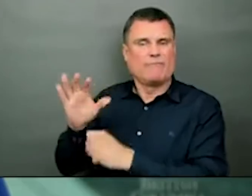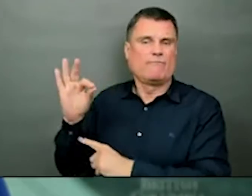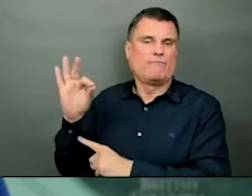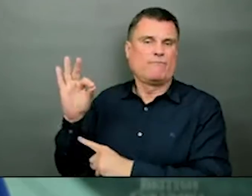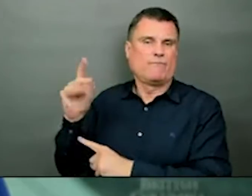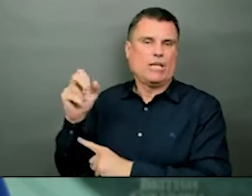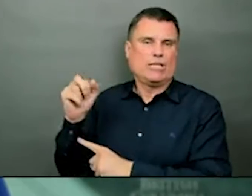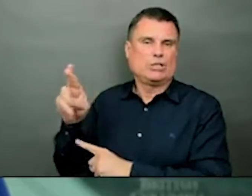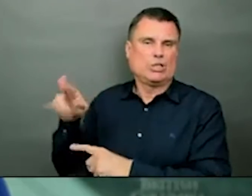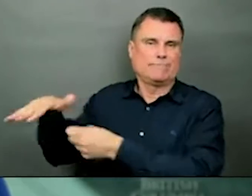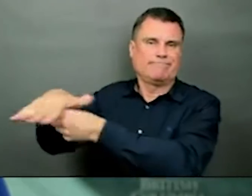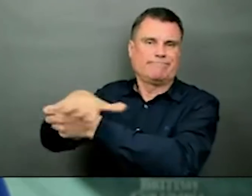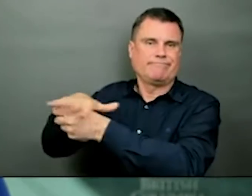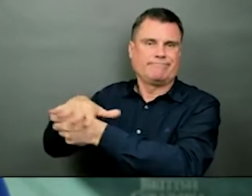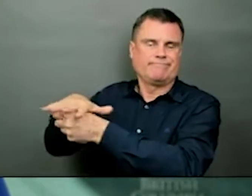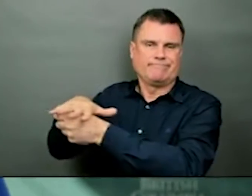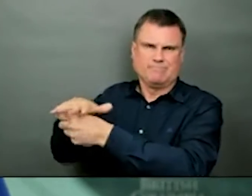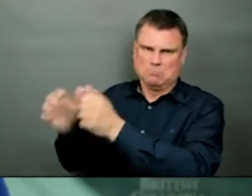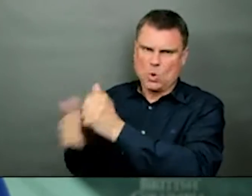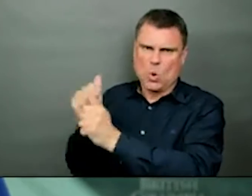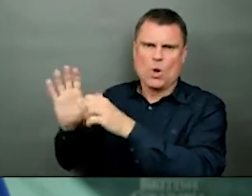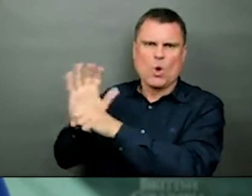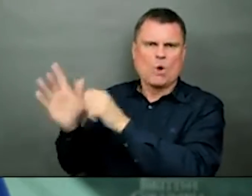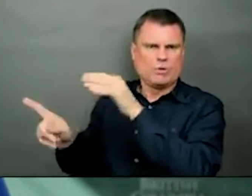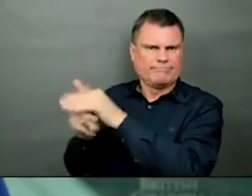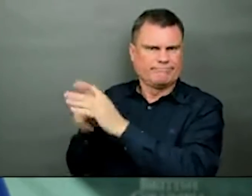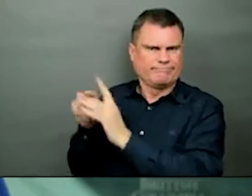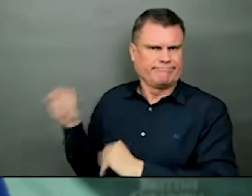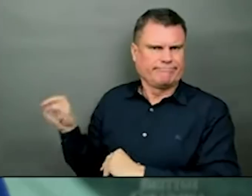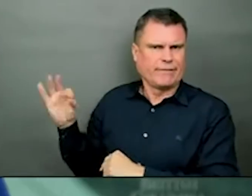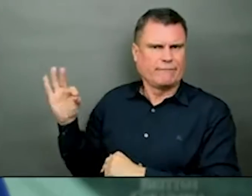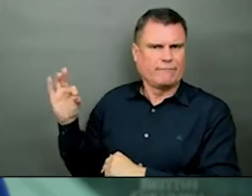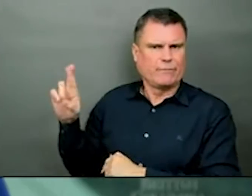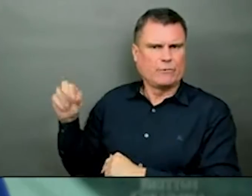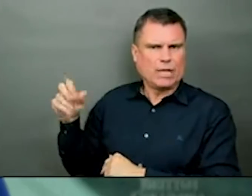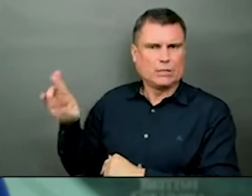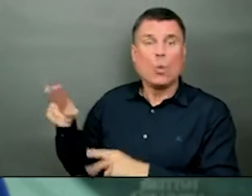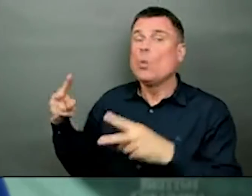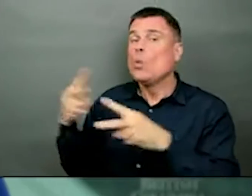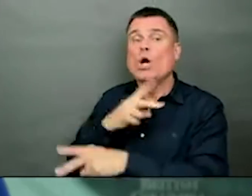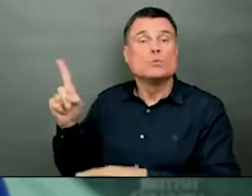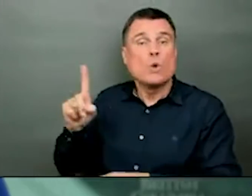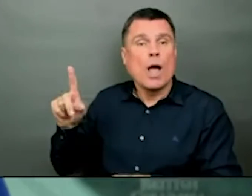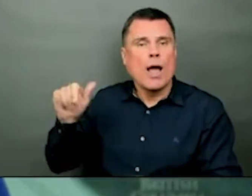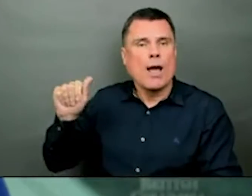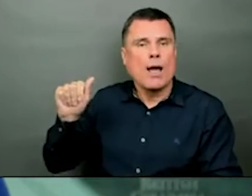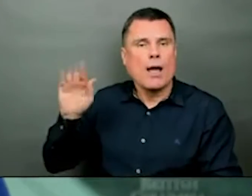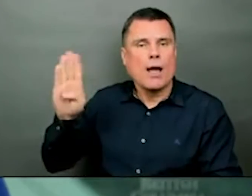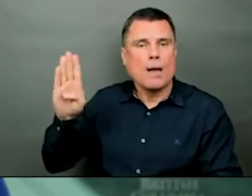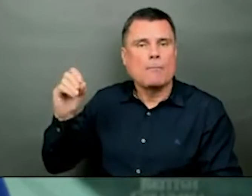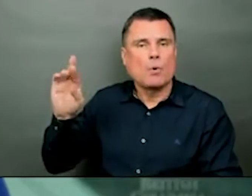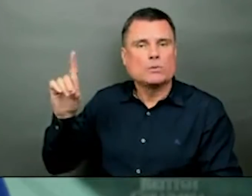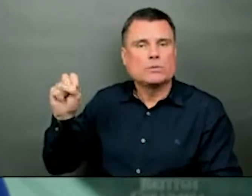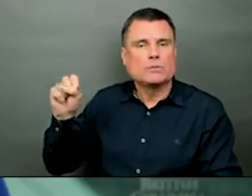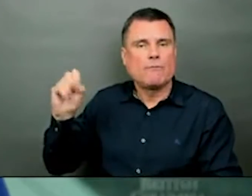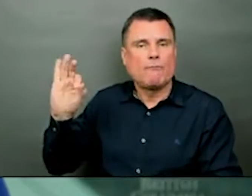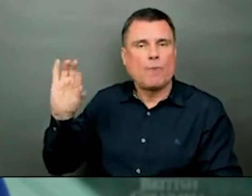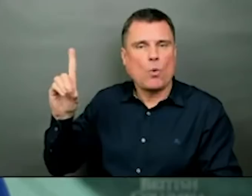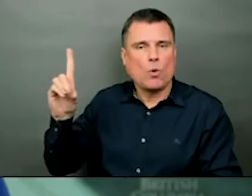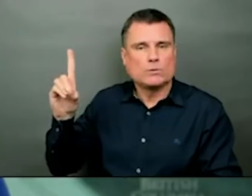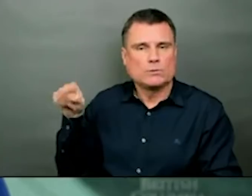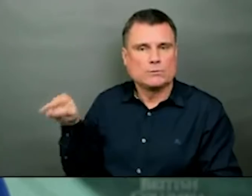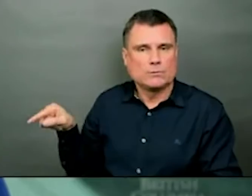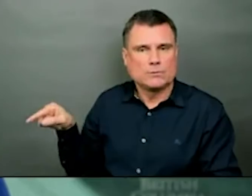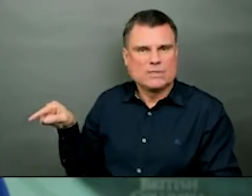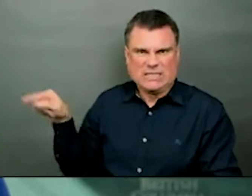right now, the highest number of new cases in the last week, are Abbotsford and the Tri-Cities, and that's a bit of a change. Tri-Cities,